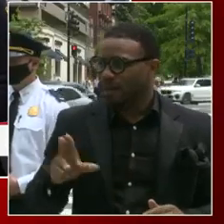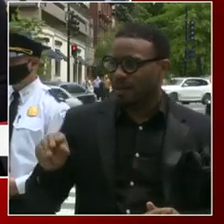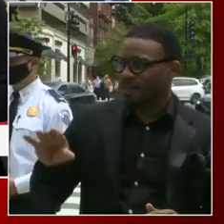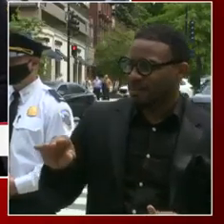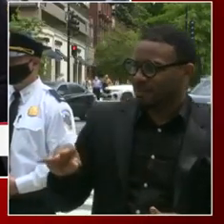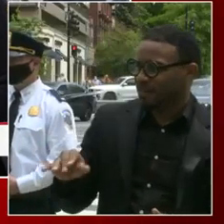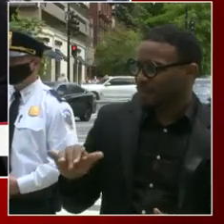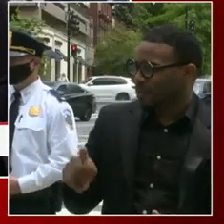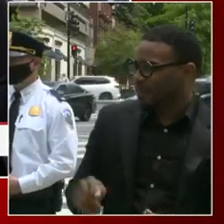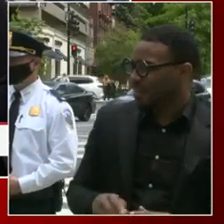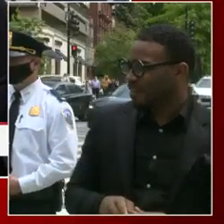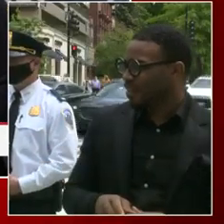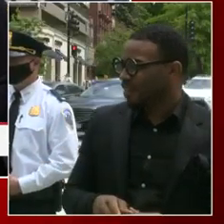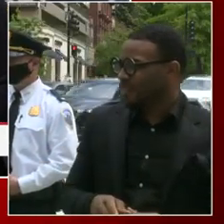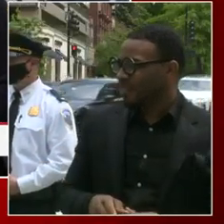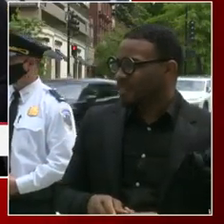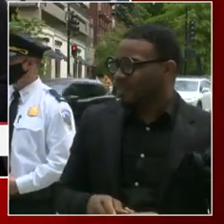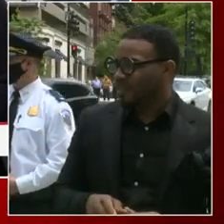Will we?